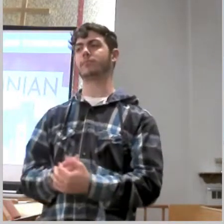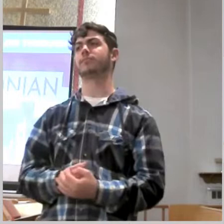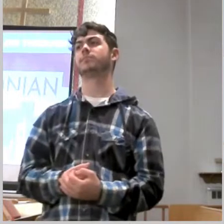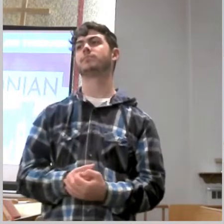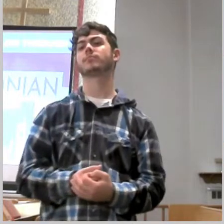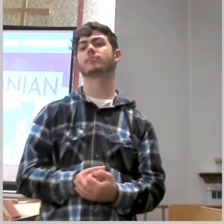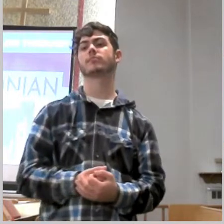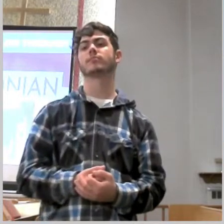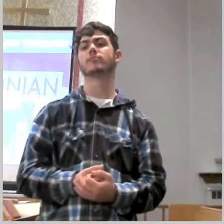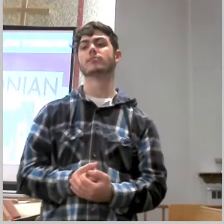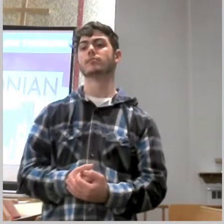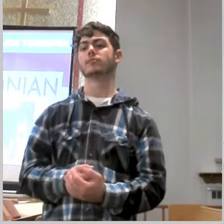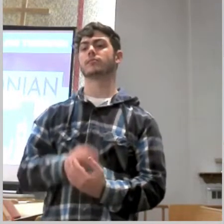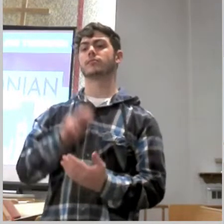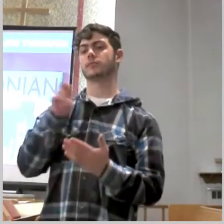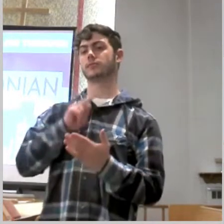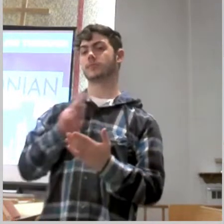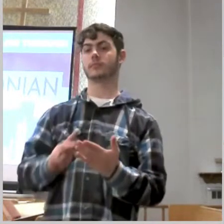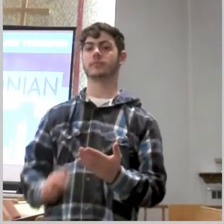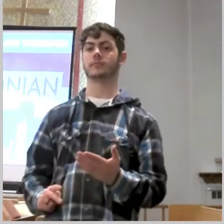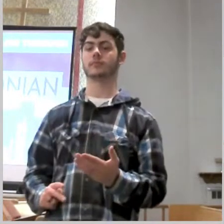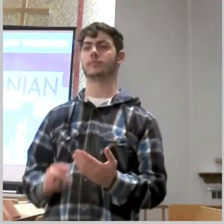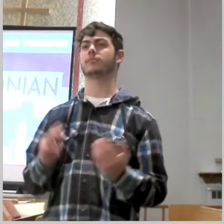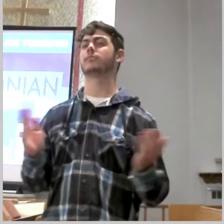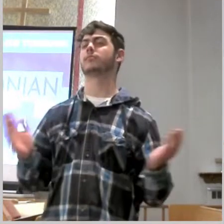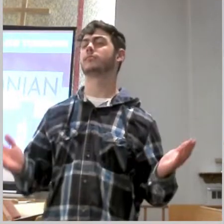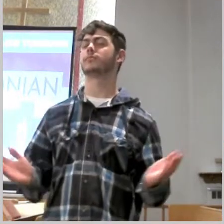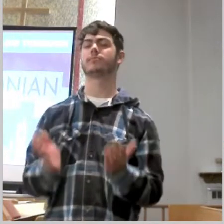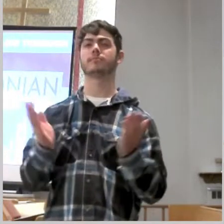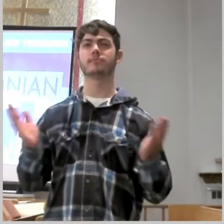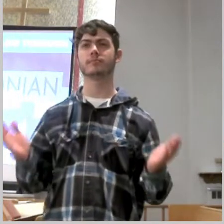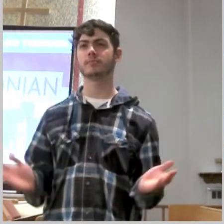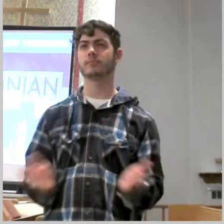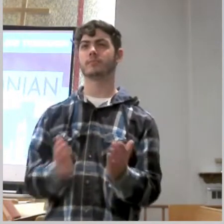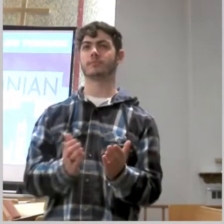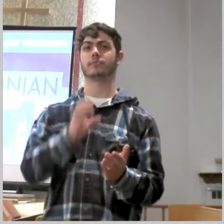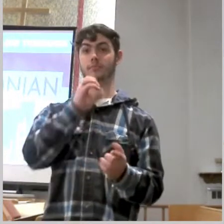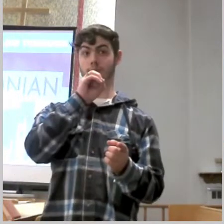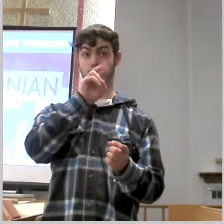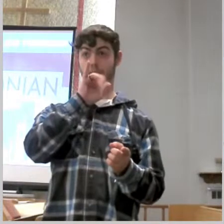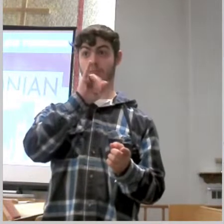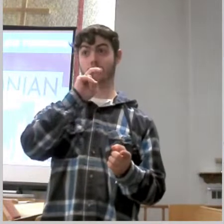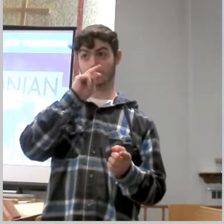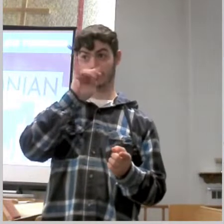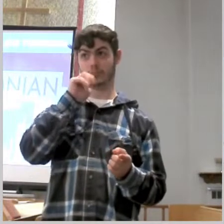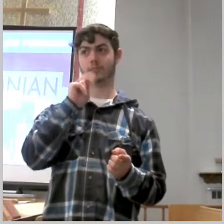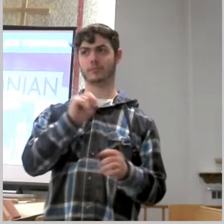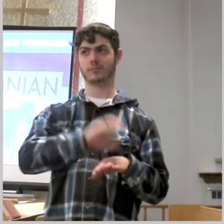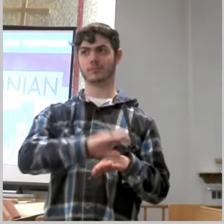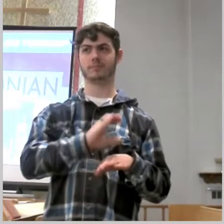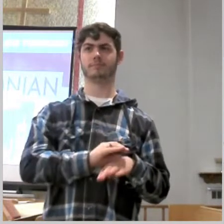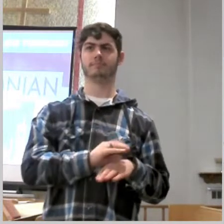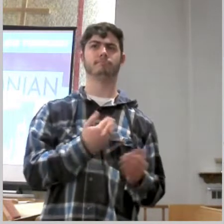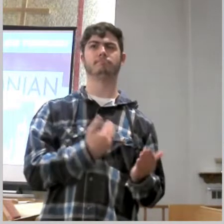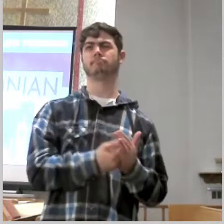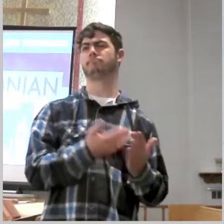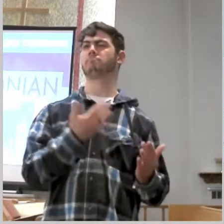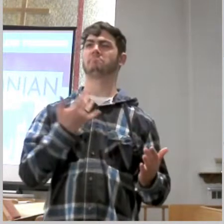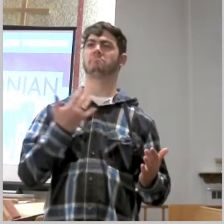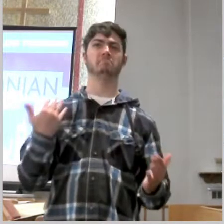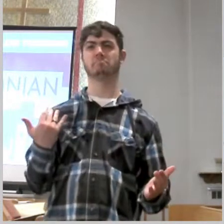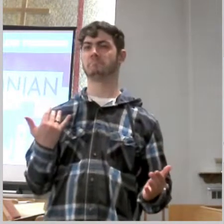given by Paul to the Corinthian church, a rich church that had not been subject to